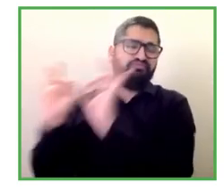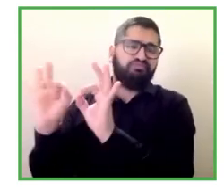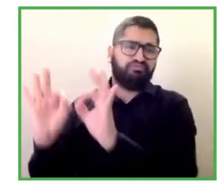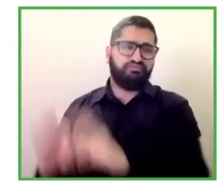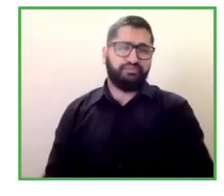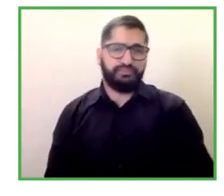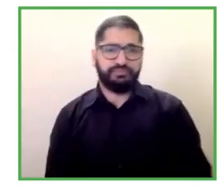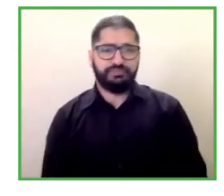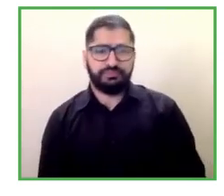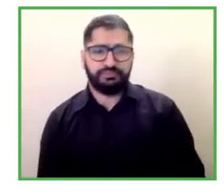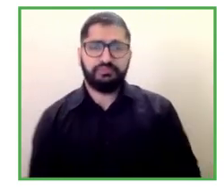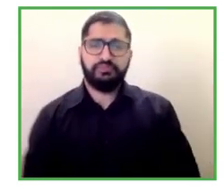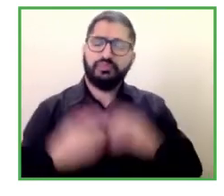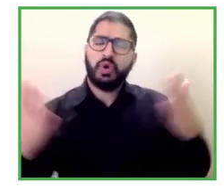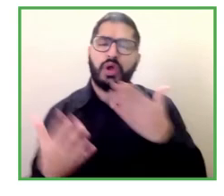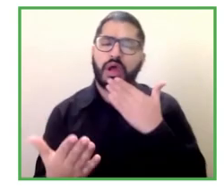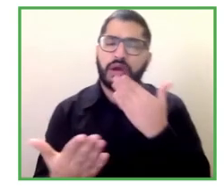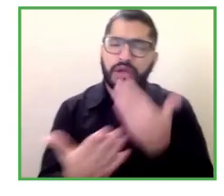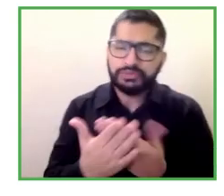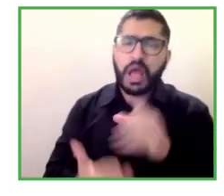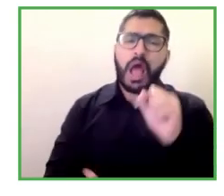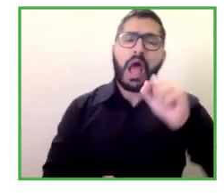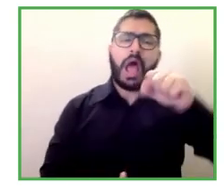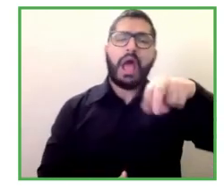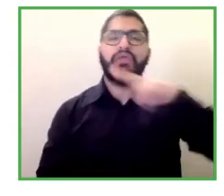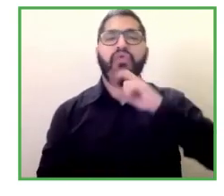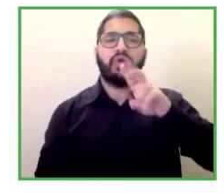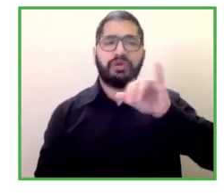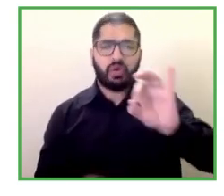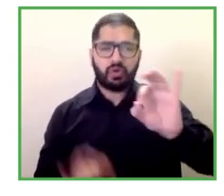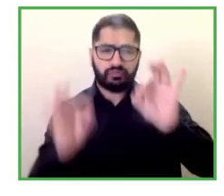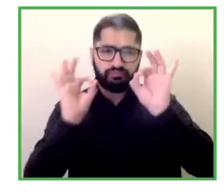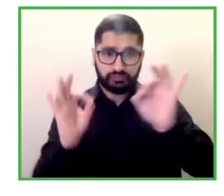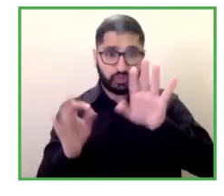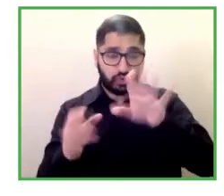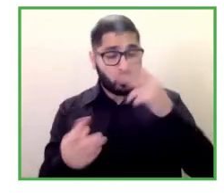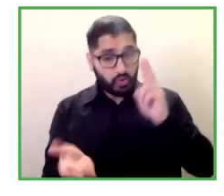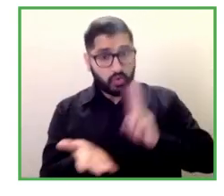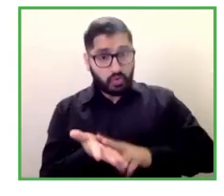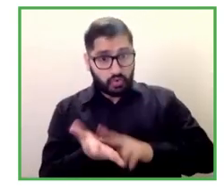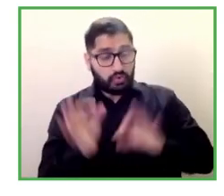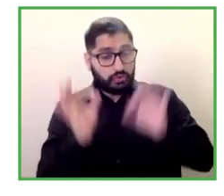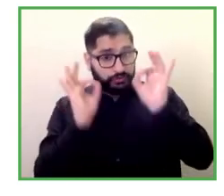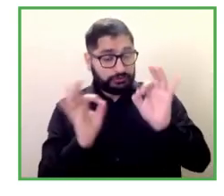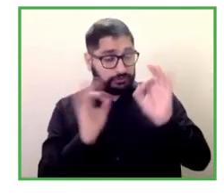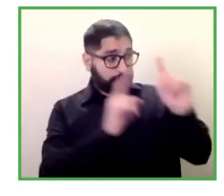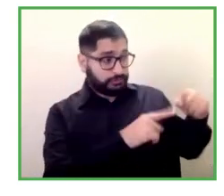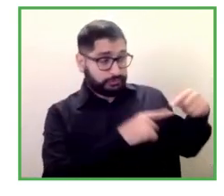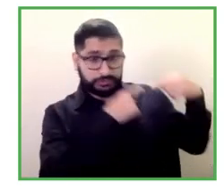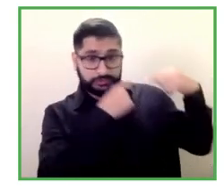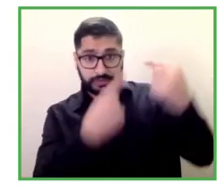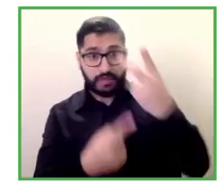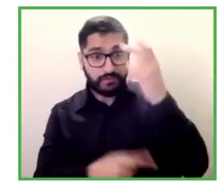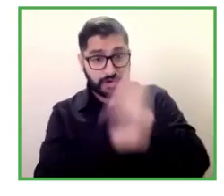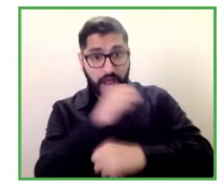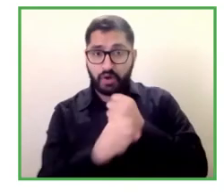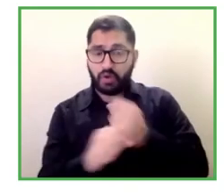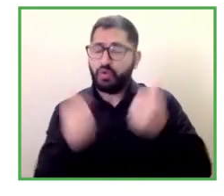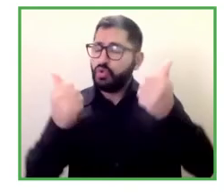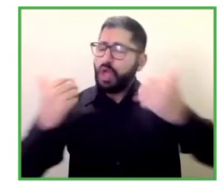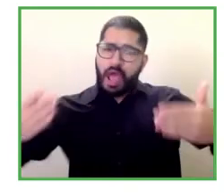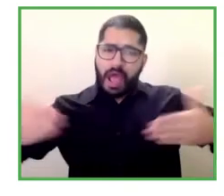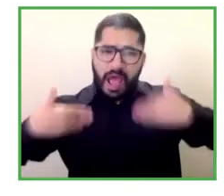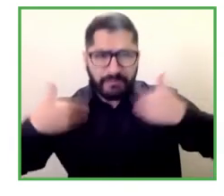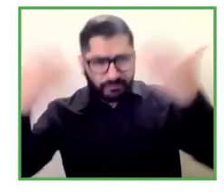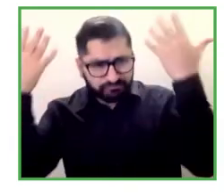Thank you, Antonio, so much. That's very interesting. I can see that this couldn't have been easy at some